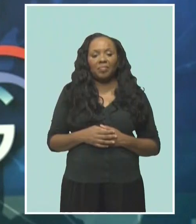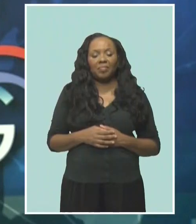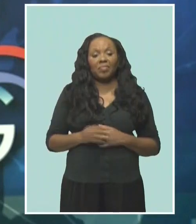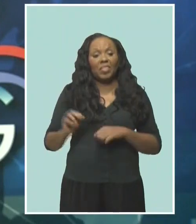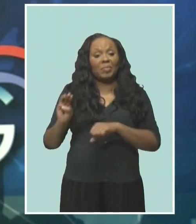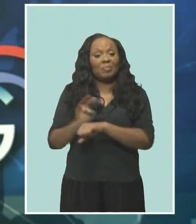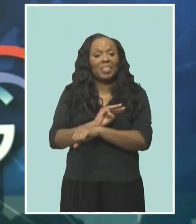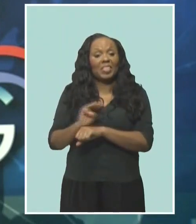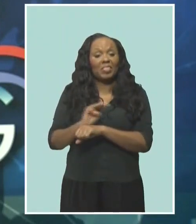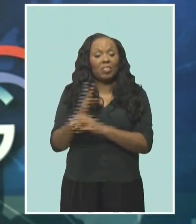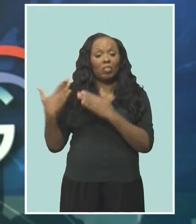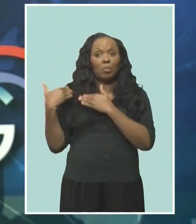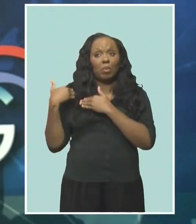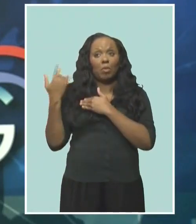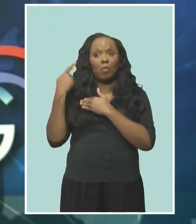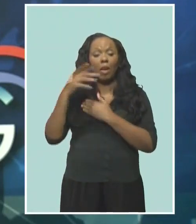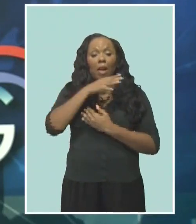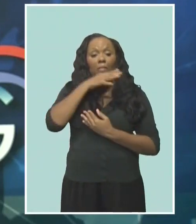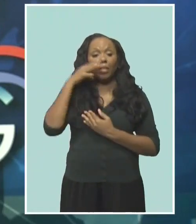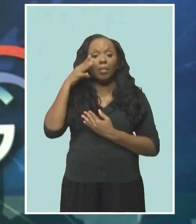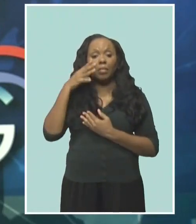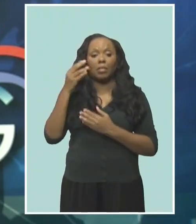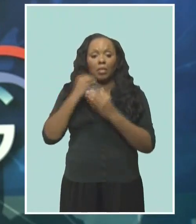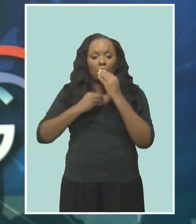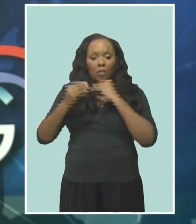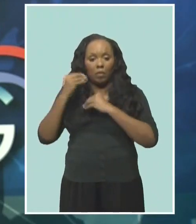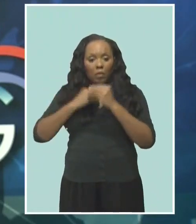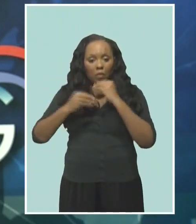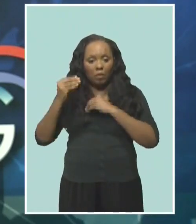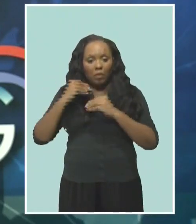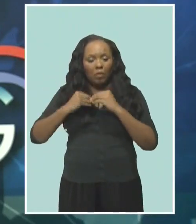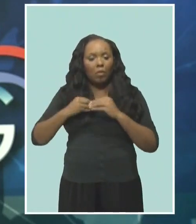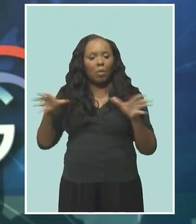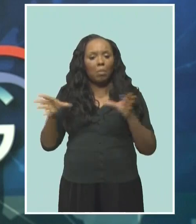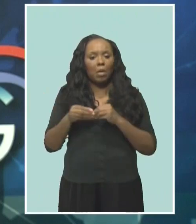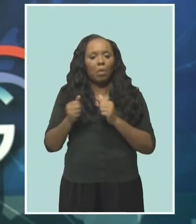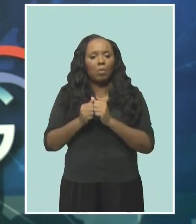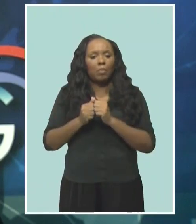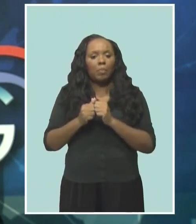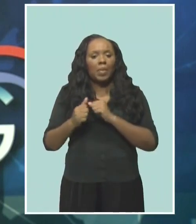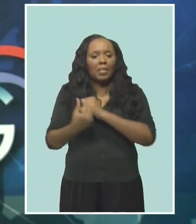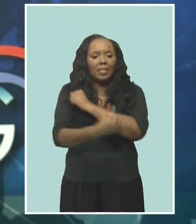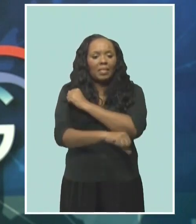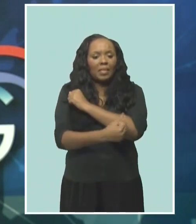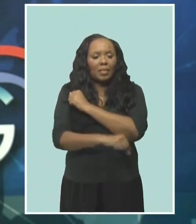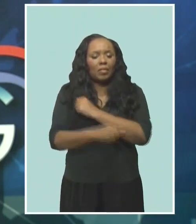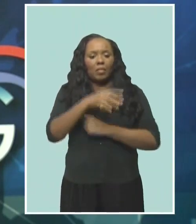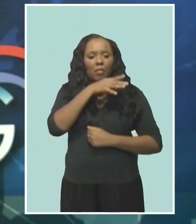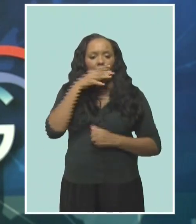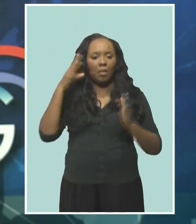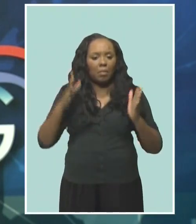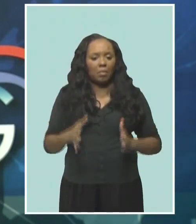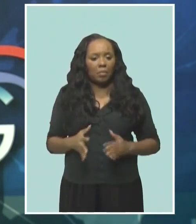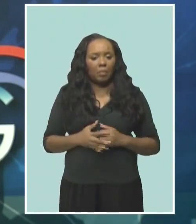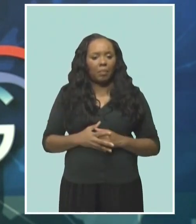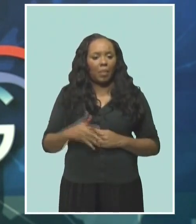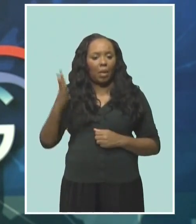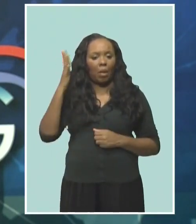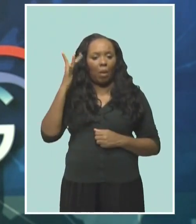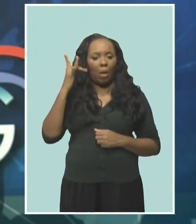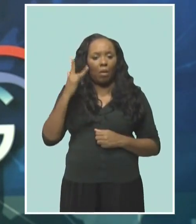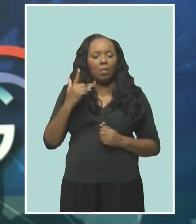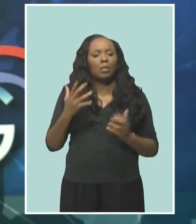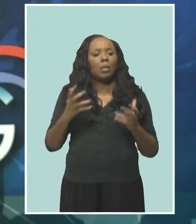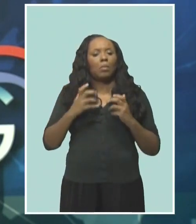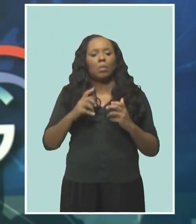The Minister of Agriculture, Food and Nutritional Security has met with the farmers in St. Andrew with the aim of taking the farming community in